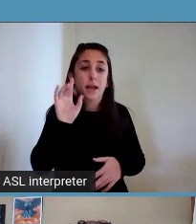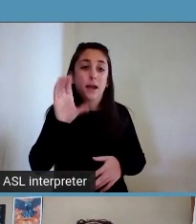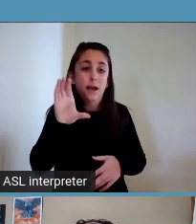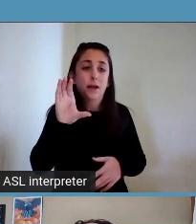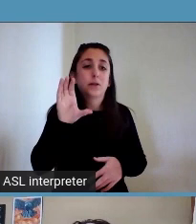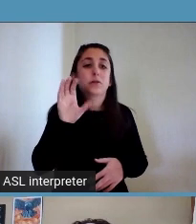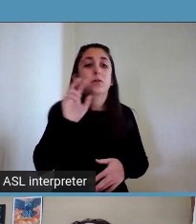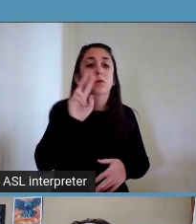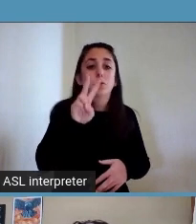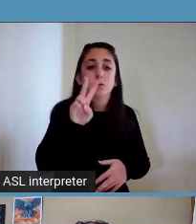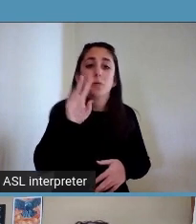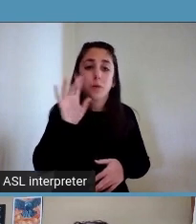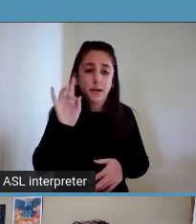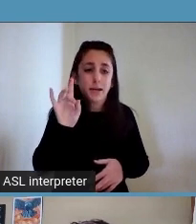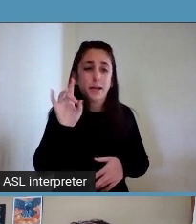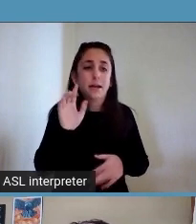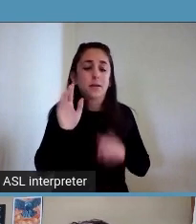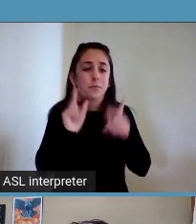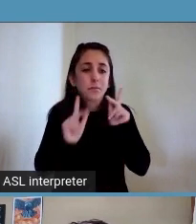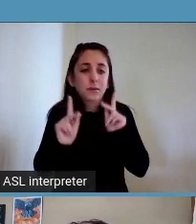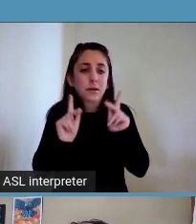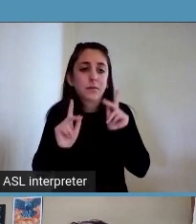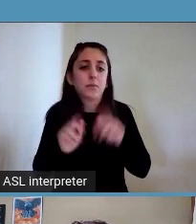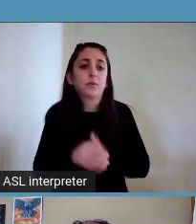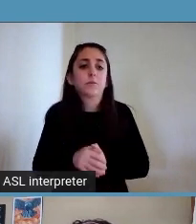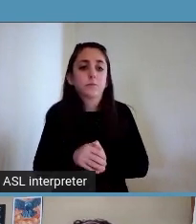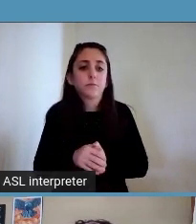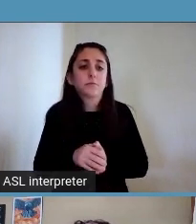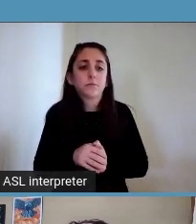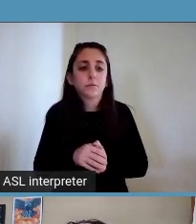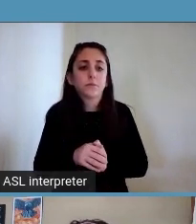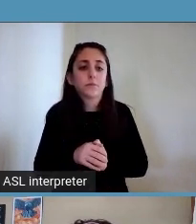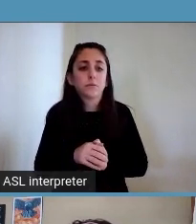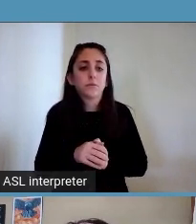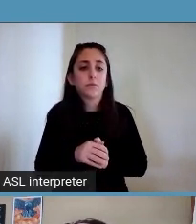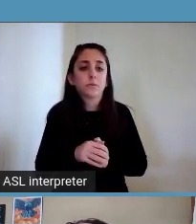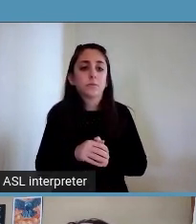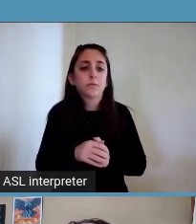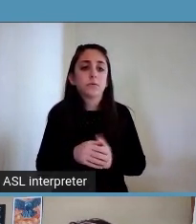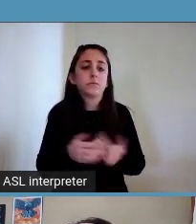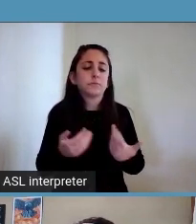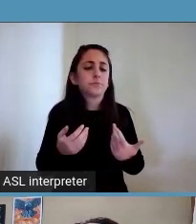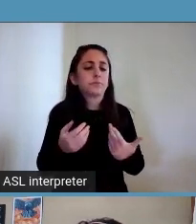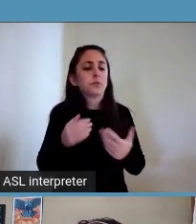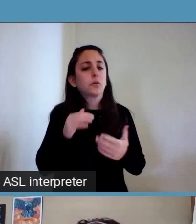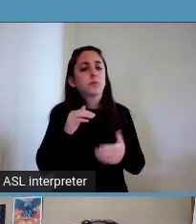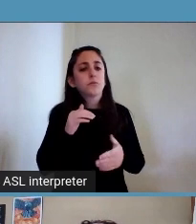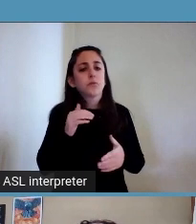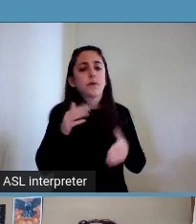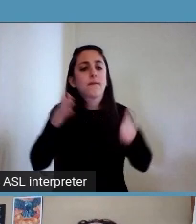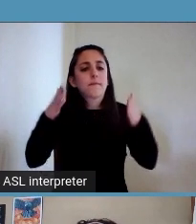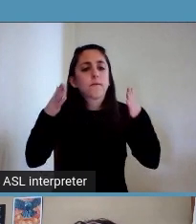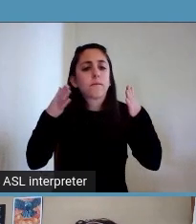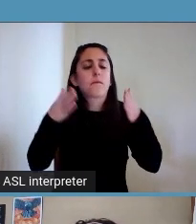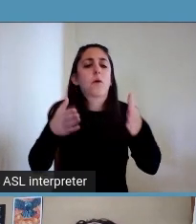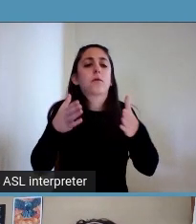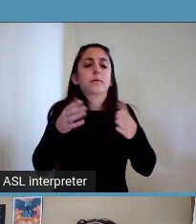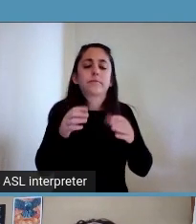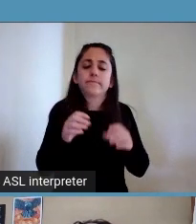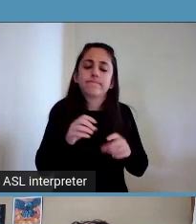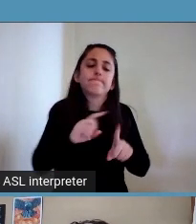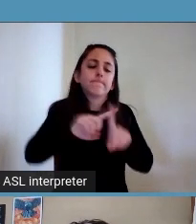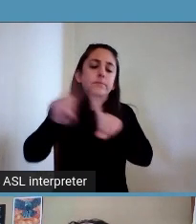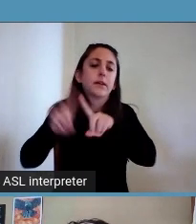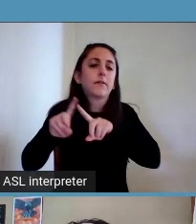The town of Cable is also kind of the center hub of social activities for a lot of